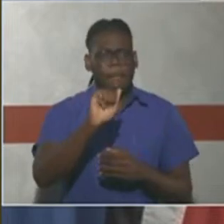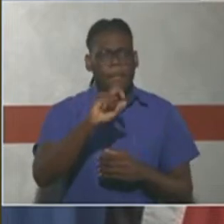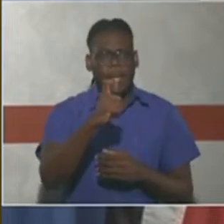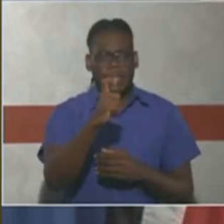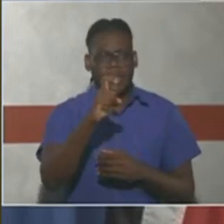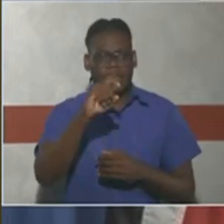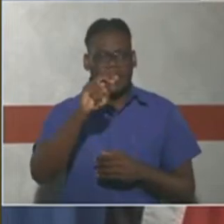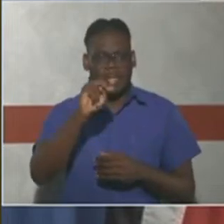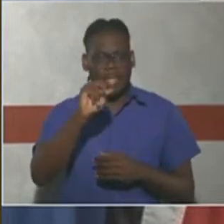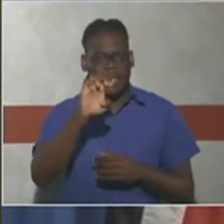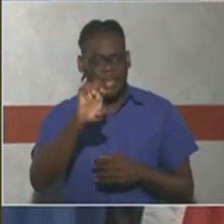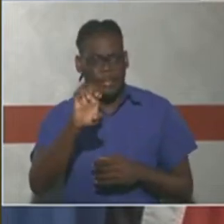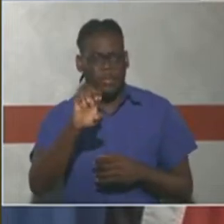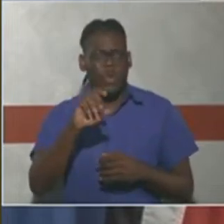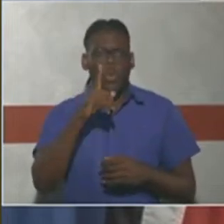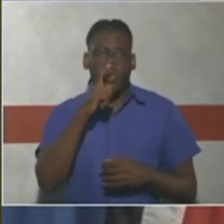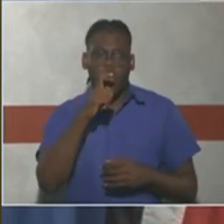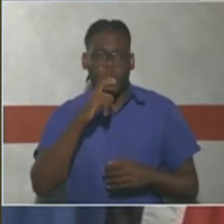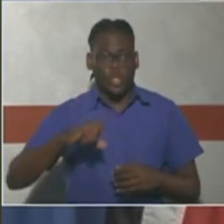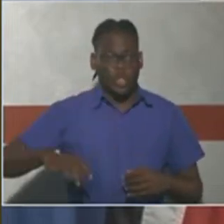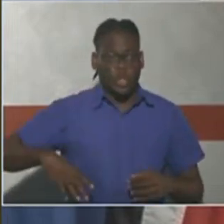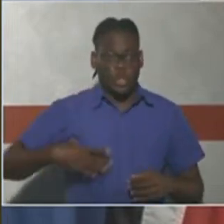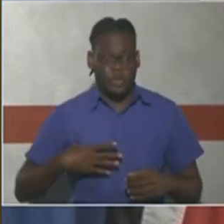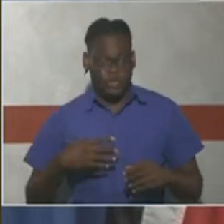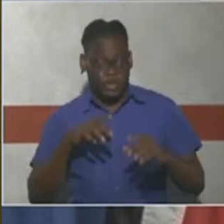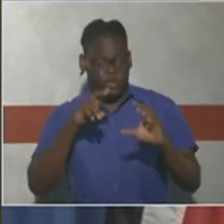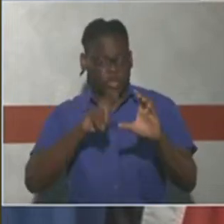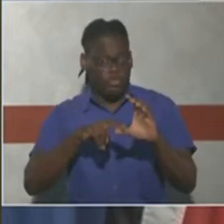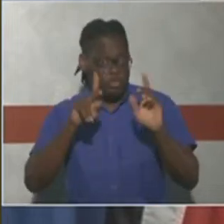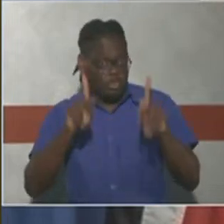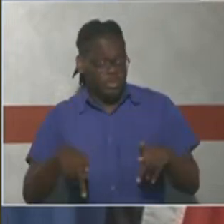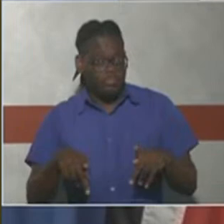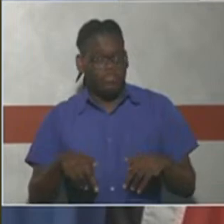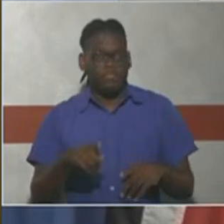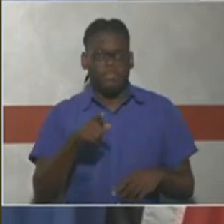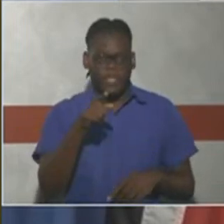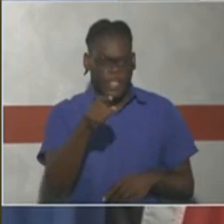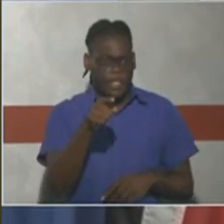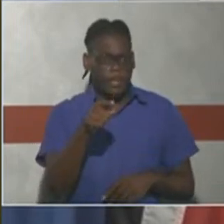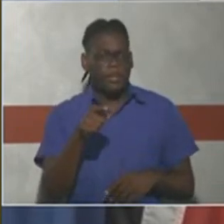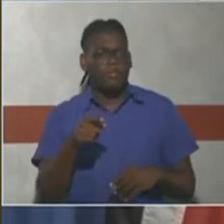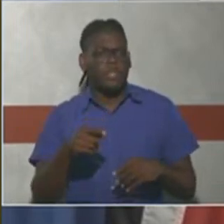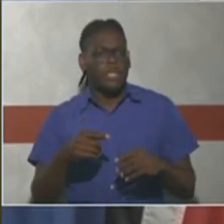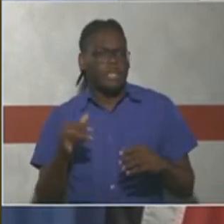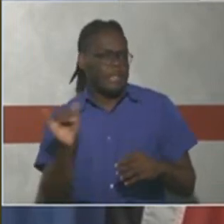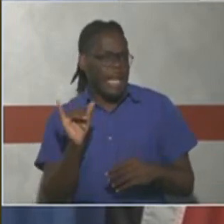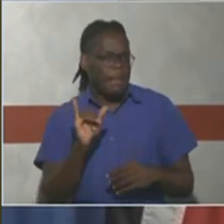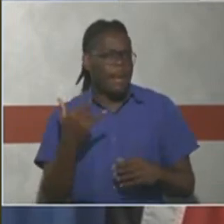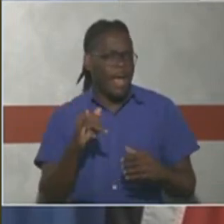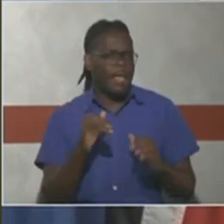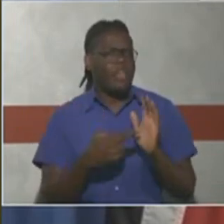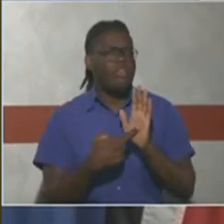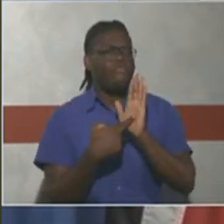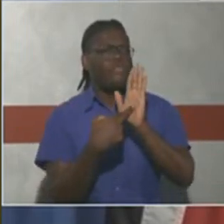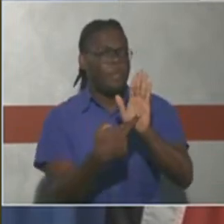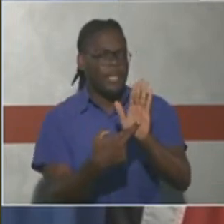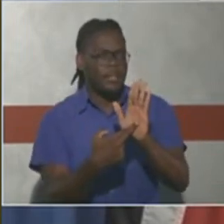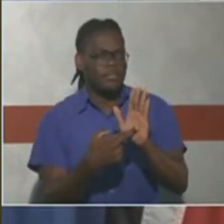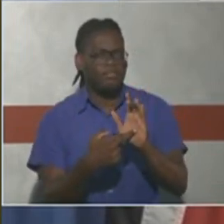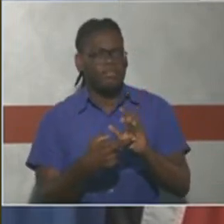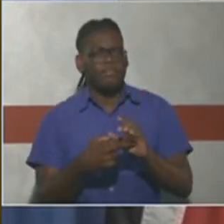probably, I don't know how to call her, but she has been like a representative from the Caribbean, along